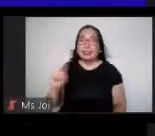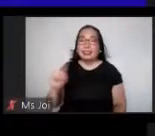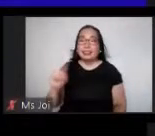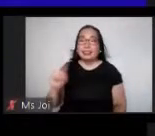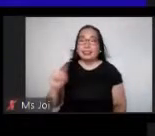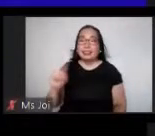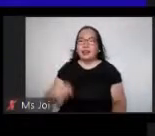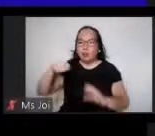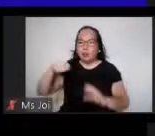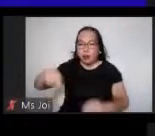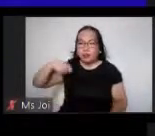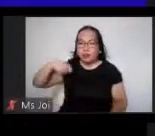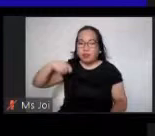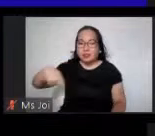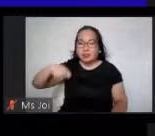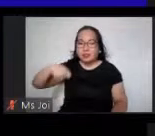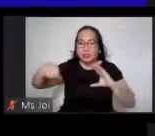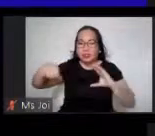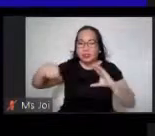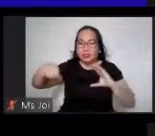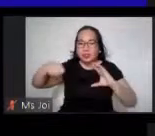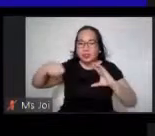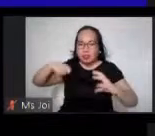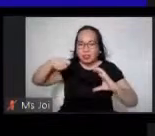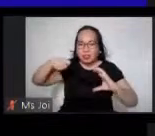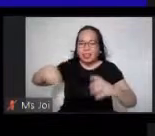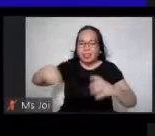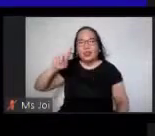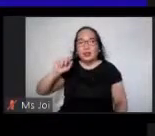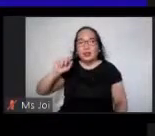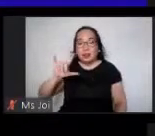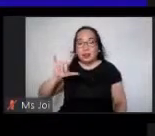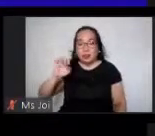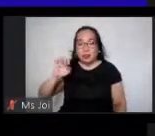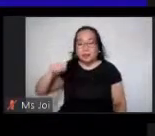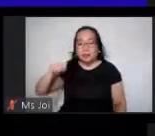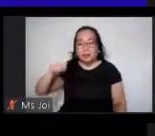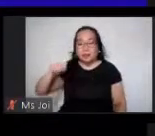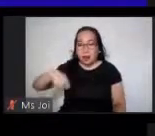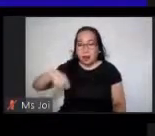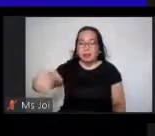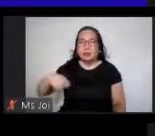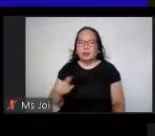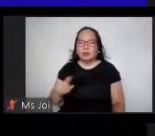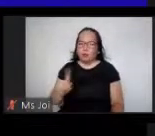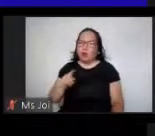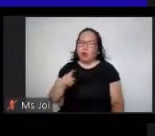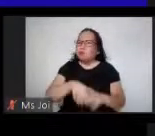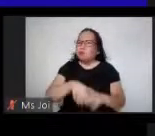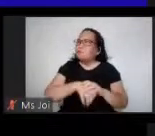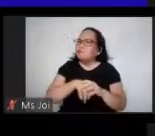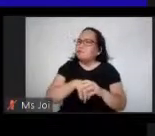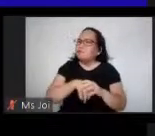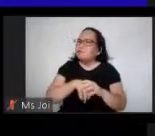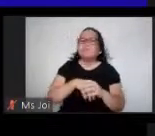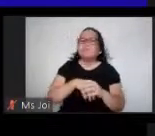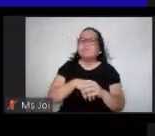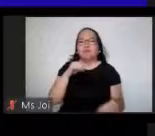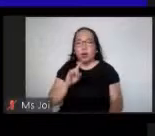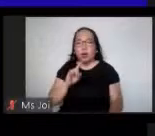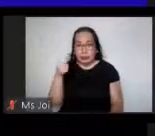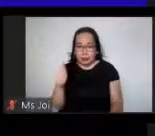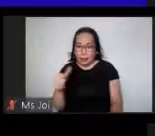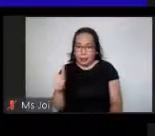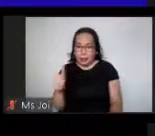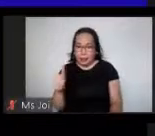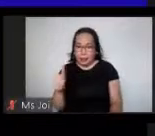raffle. Oh, gusto natin yan, guys. So, for our raffle, we will draw 10